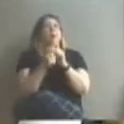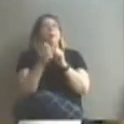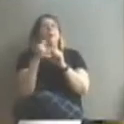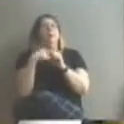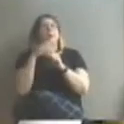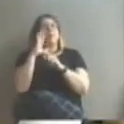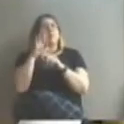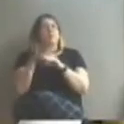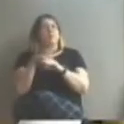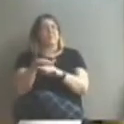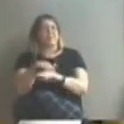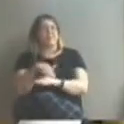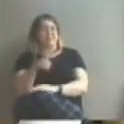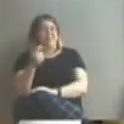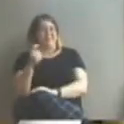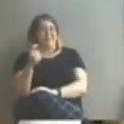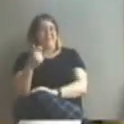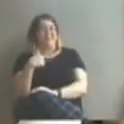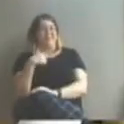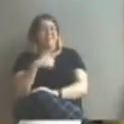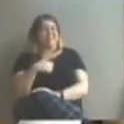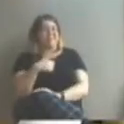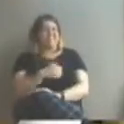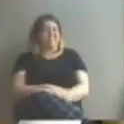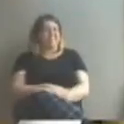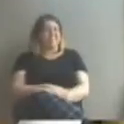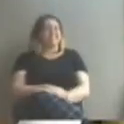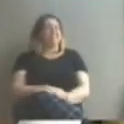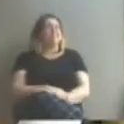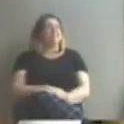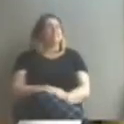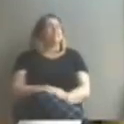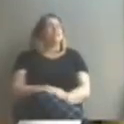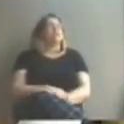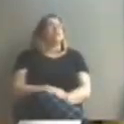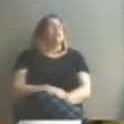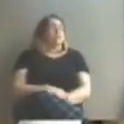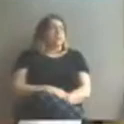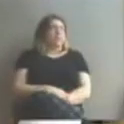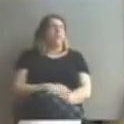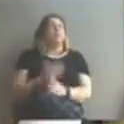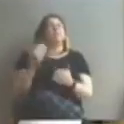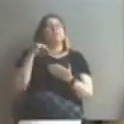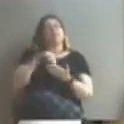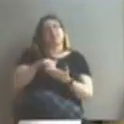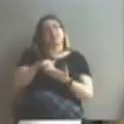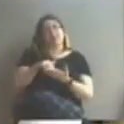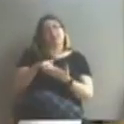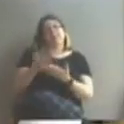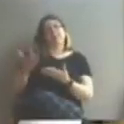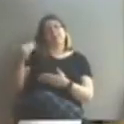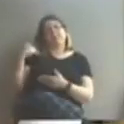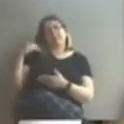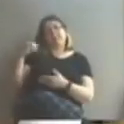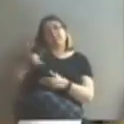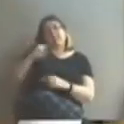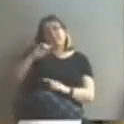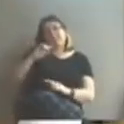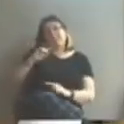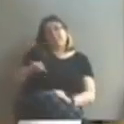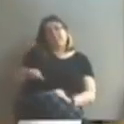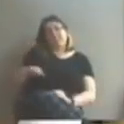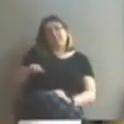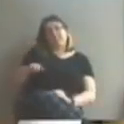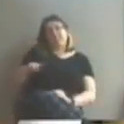have a question, you can ask me. I apologize. And again, as I mentioned earlier, previously that reported to